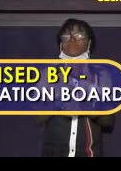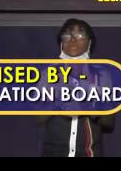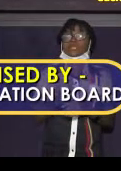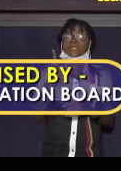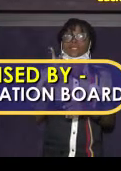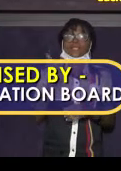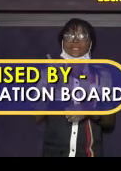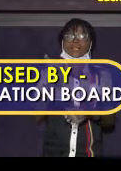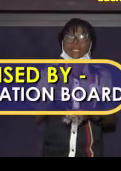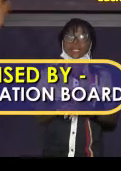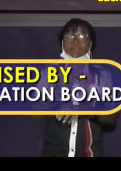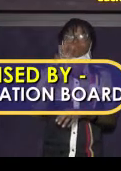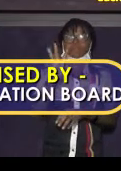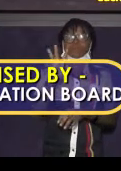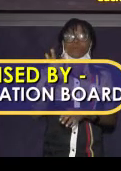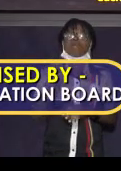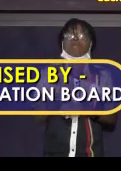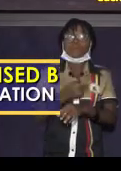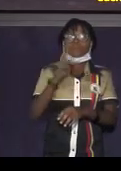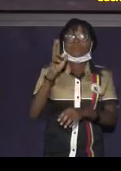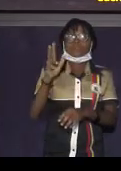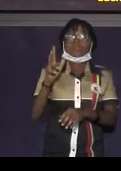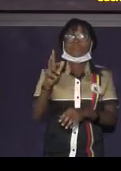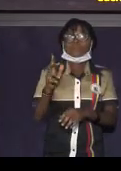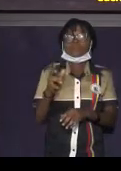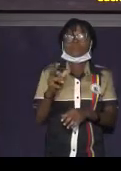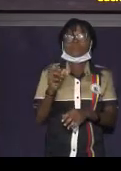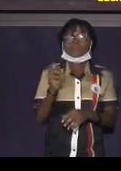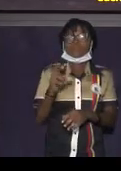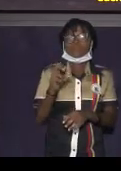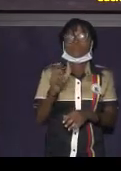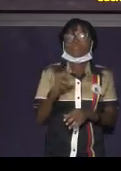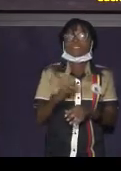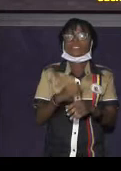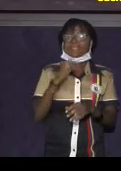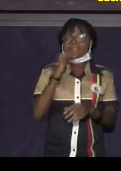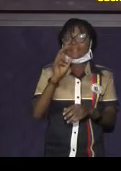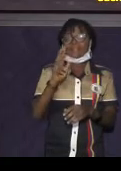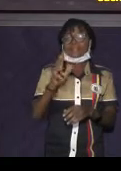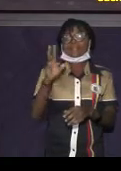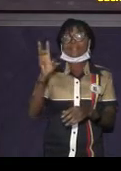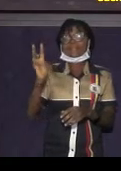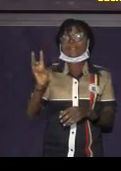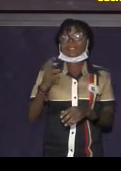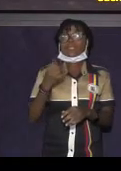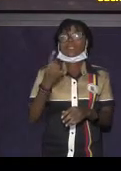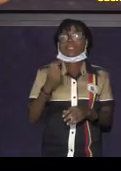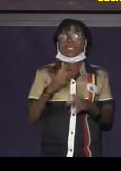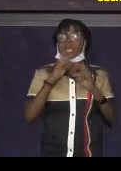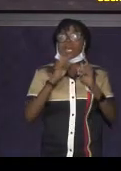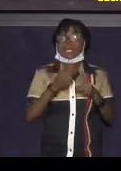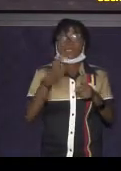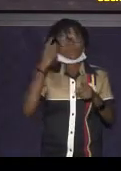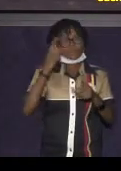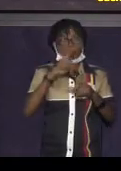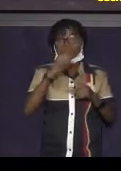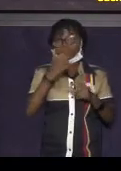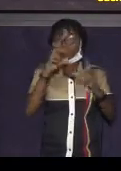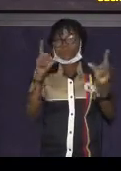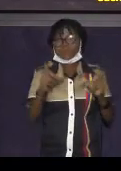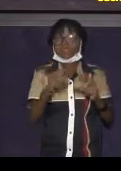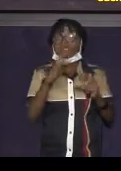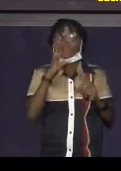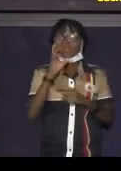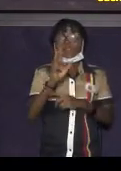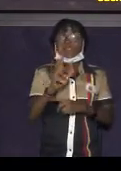4 times 3, that is 3 times 4 is 12. 12 times 3 is 36. The answer for this bracket is 36.